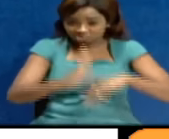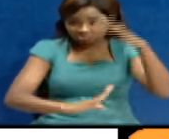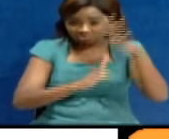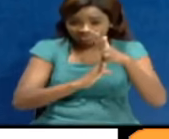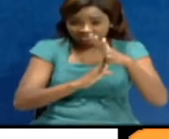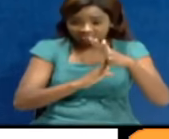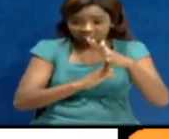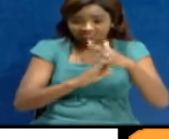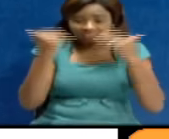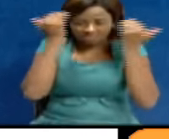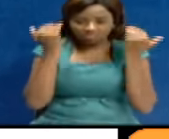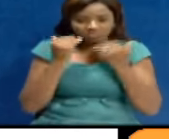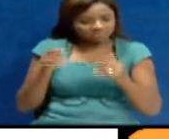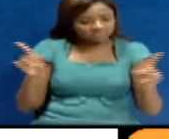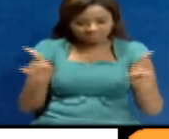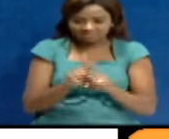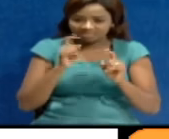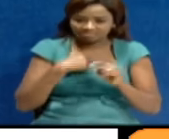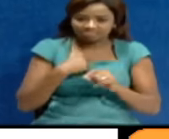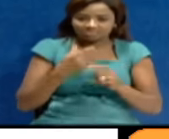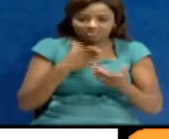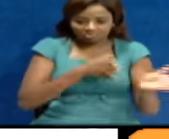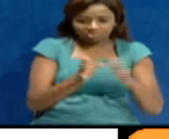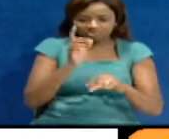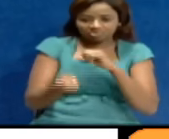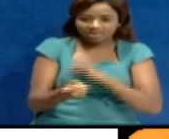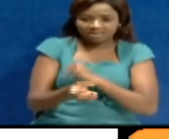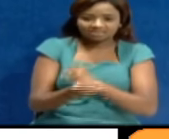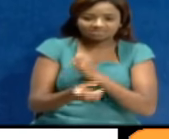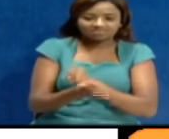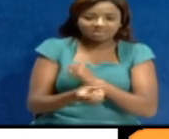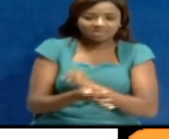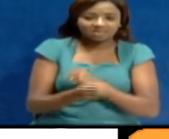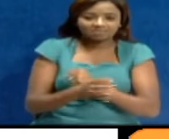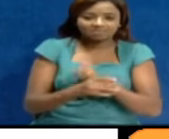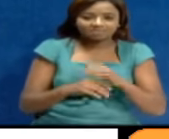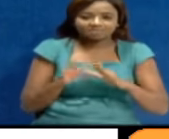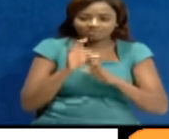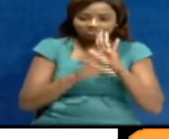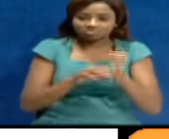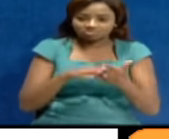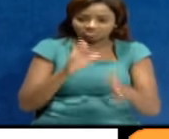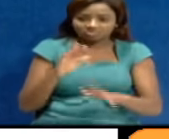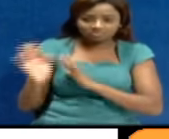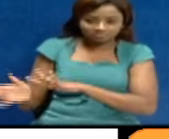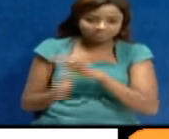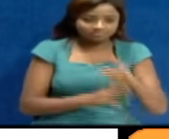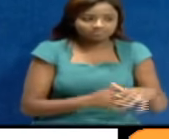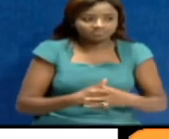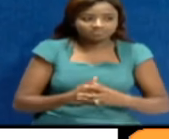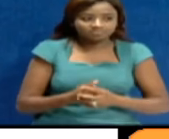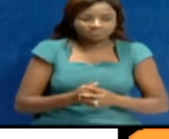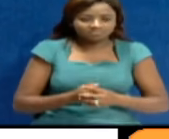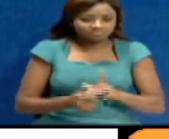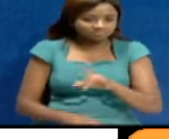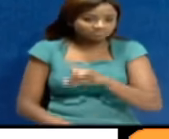further clarifications of the law. Okay, you enjoy the fight is what you're saying. Let me ask you this, Steve. I enjoy this fight. You enjoy this fight. Steve,